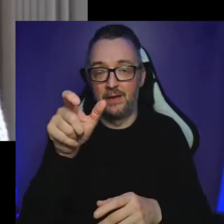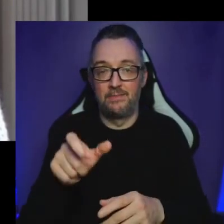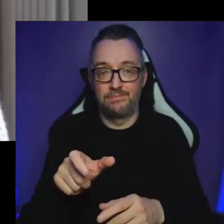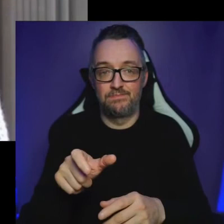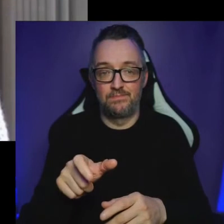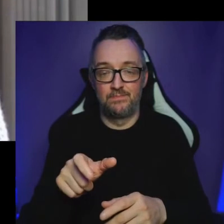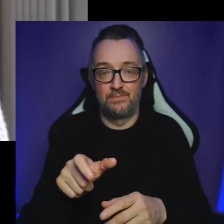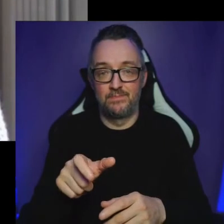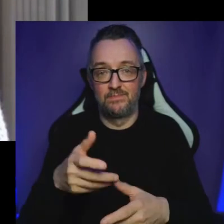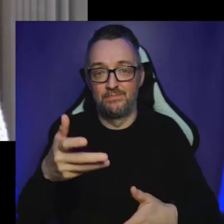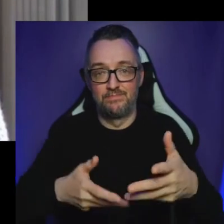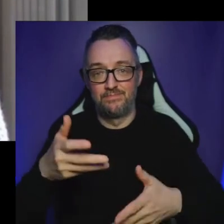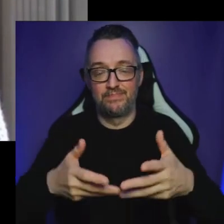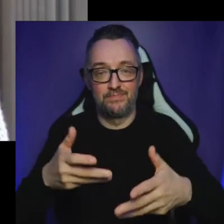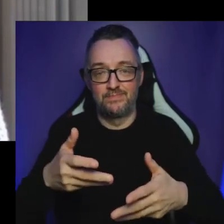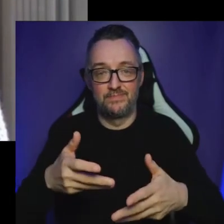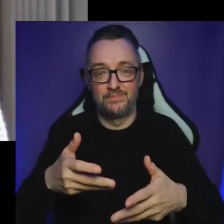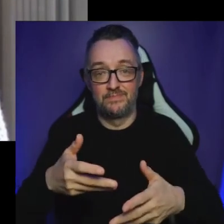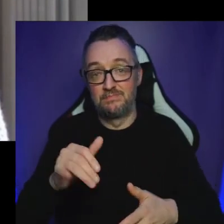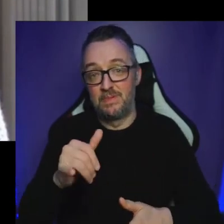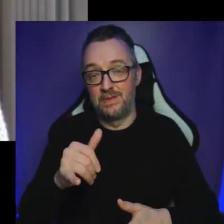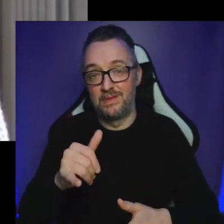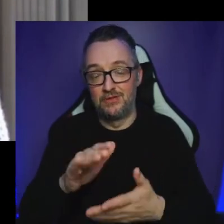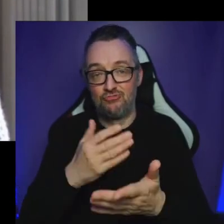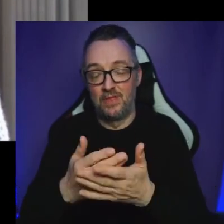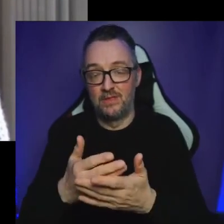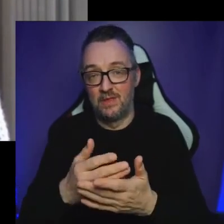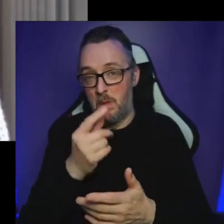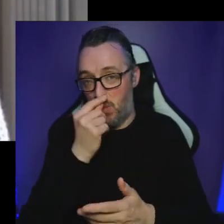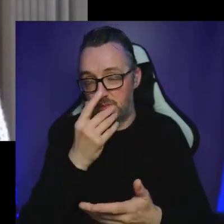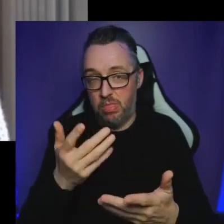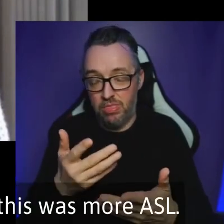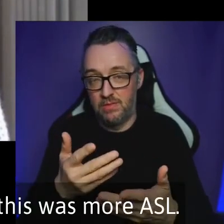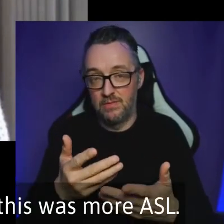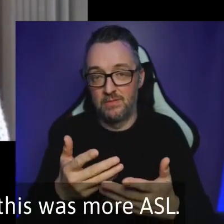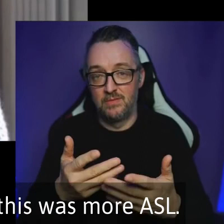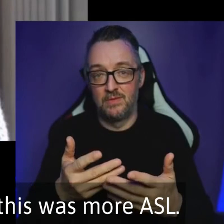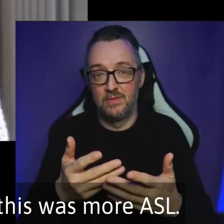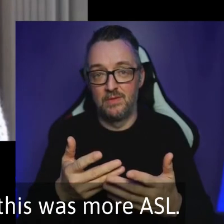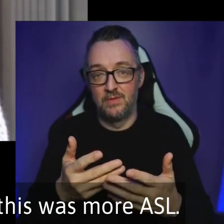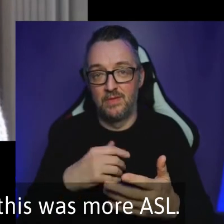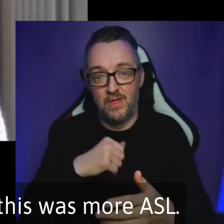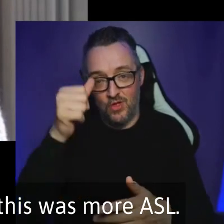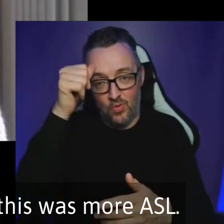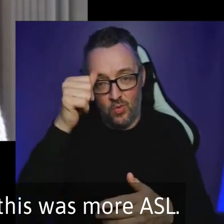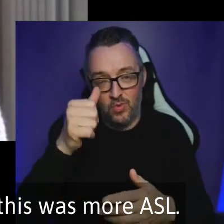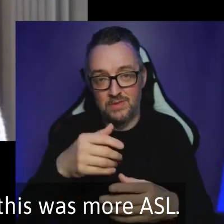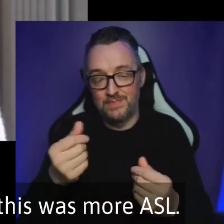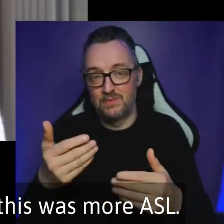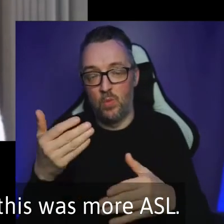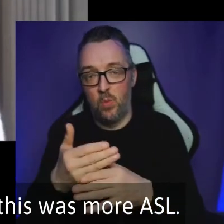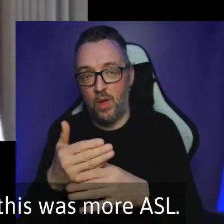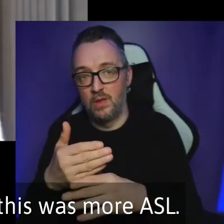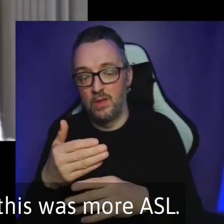driven BSL user and translator. I know there's been some work on looking